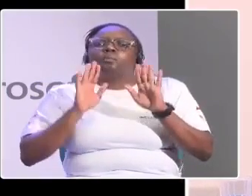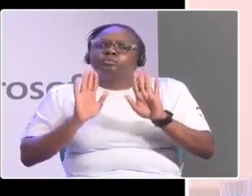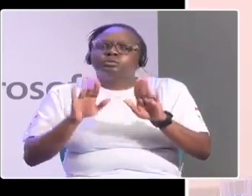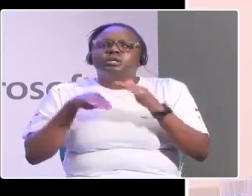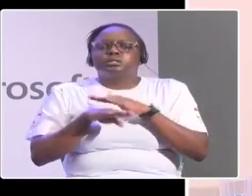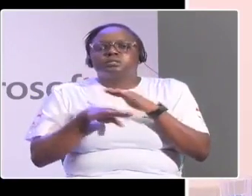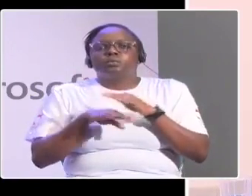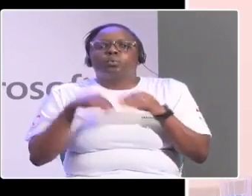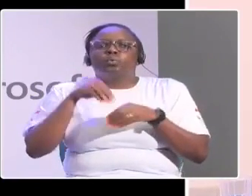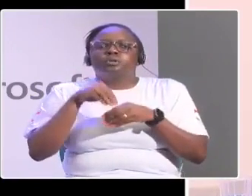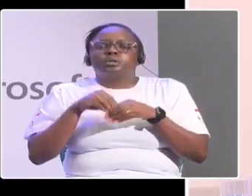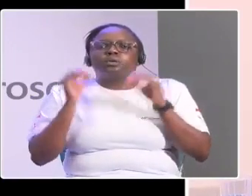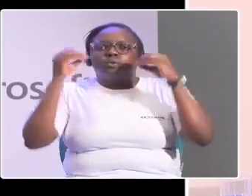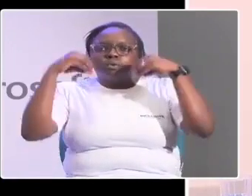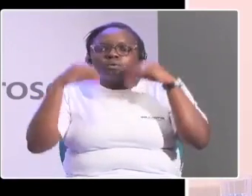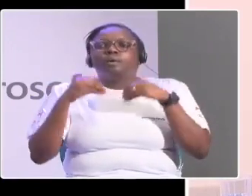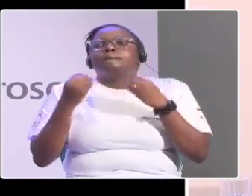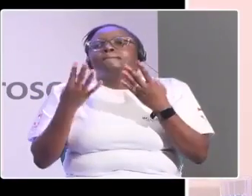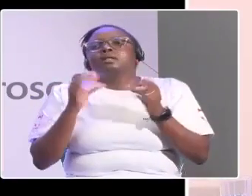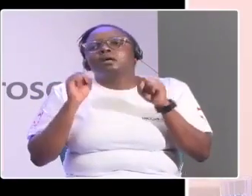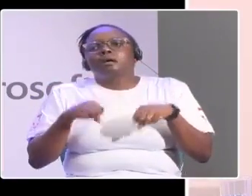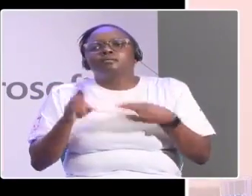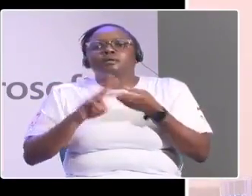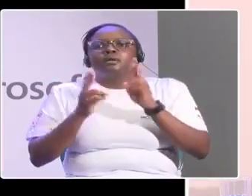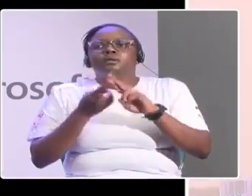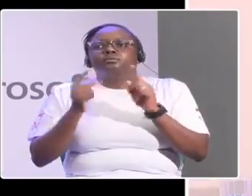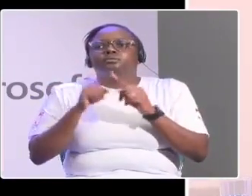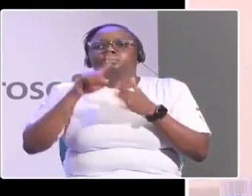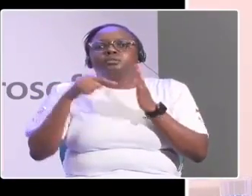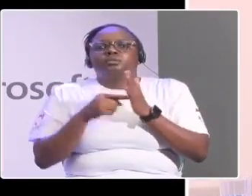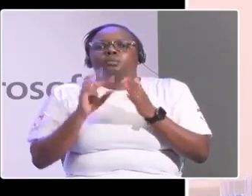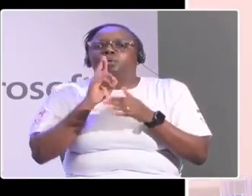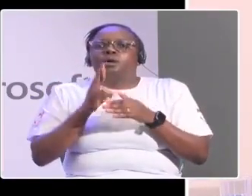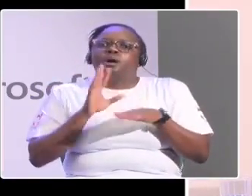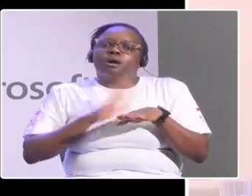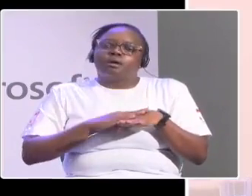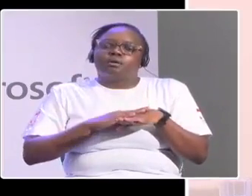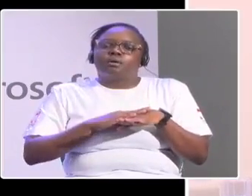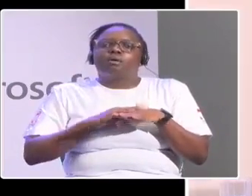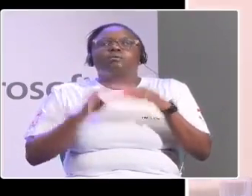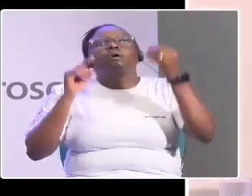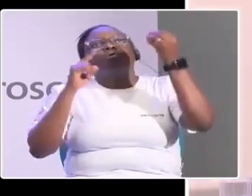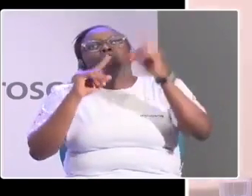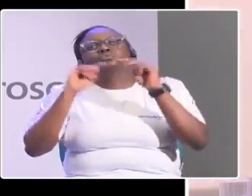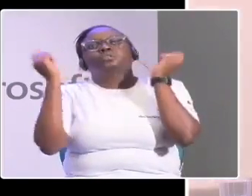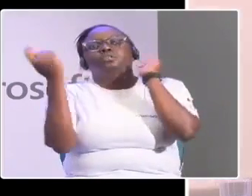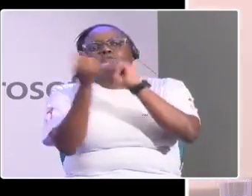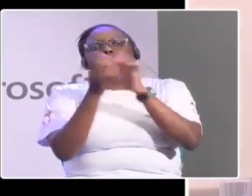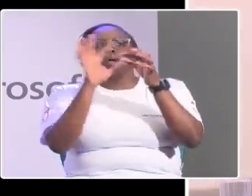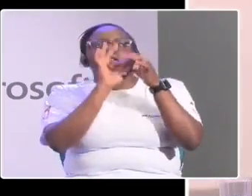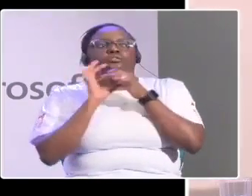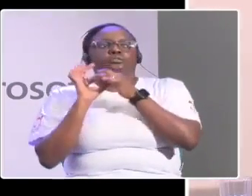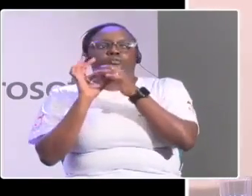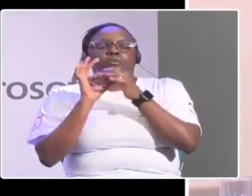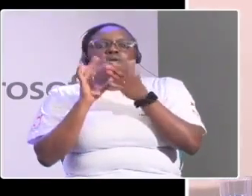Google, and I'm sure many of you can relate to this, but we are on a goal to transform culture,